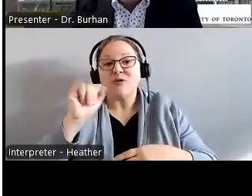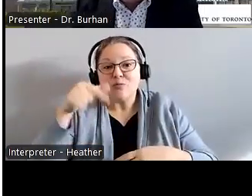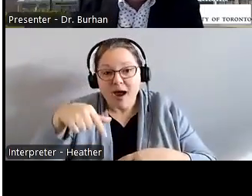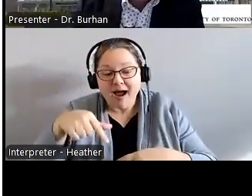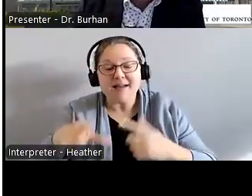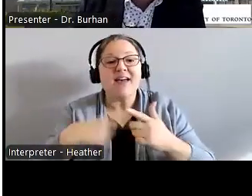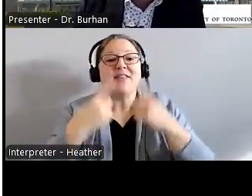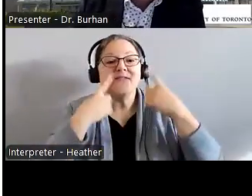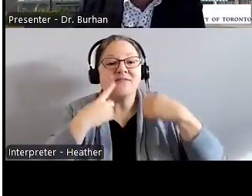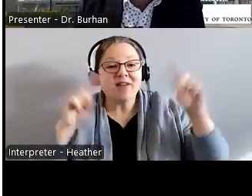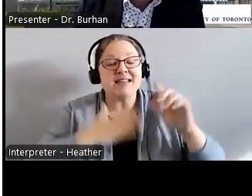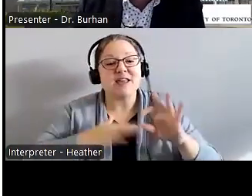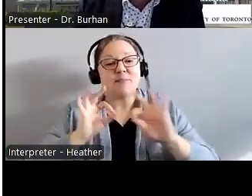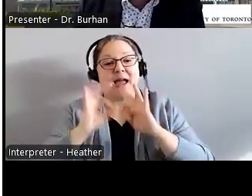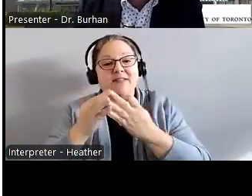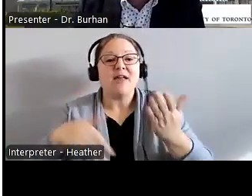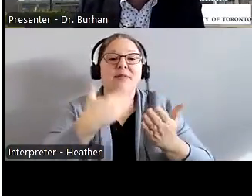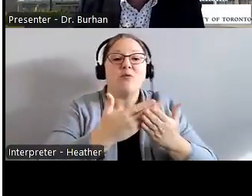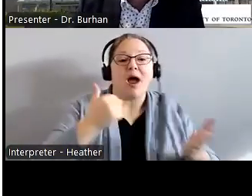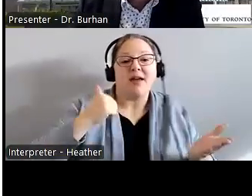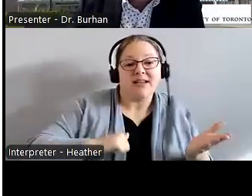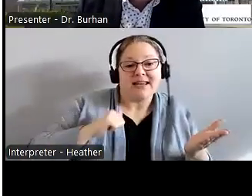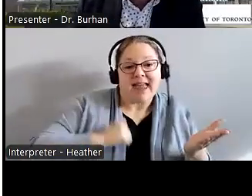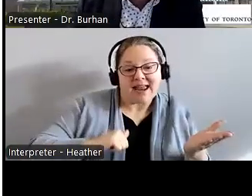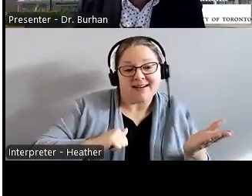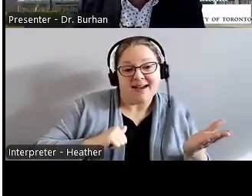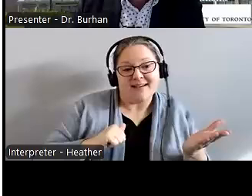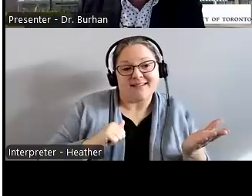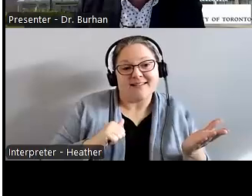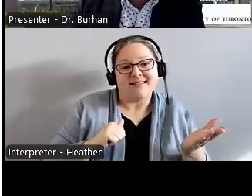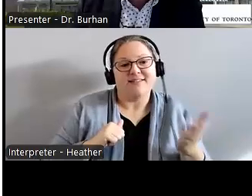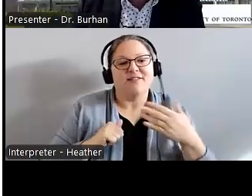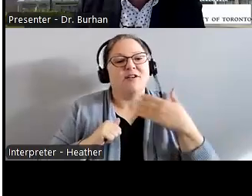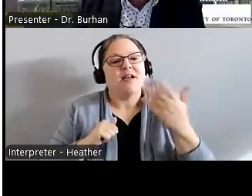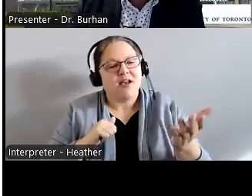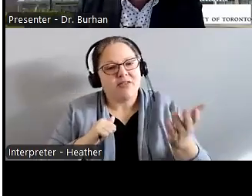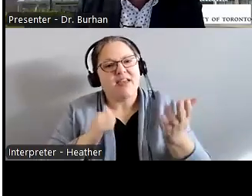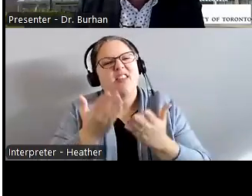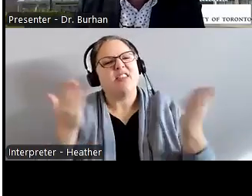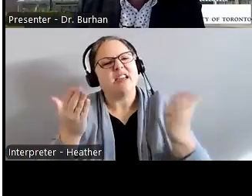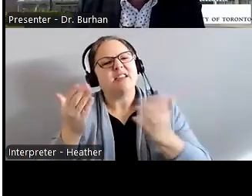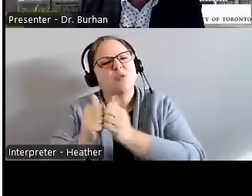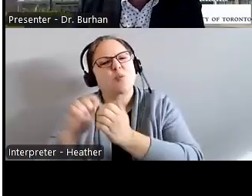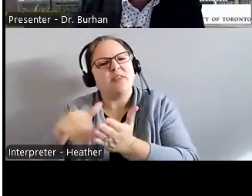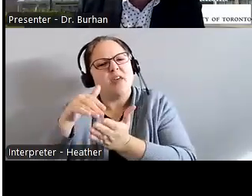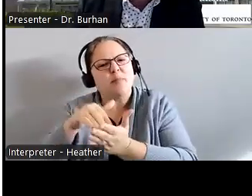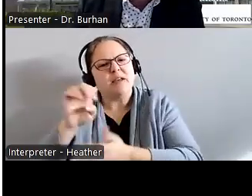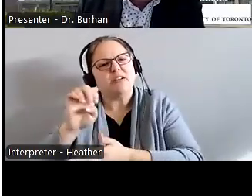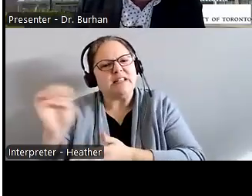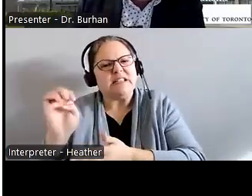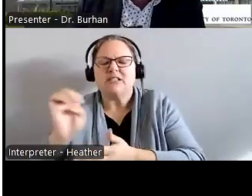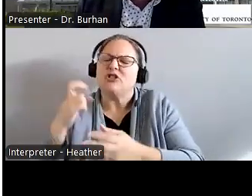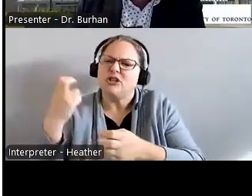family settled in Canada, and then, as you know, the circumstances in the Middle East have been difficult and continue to be difficult.